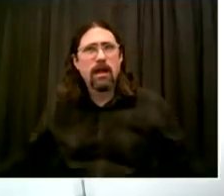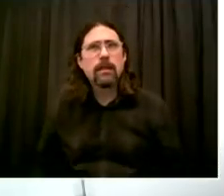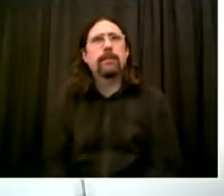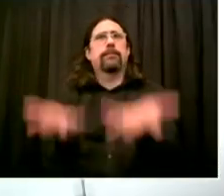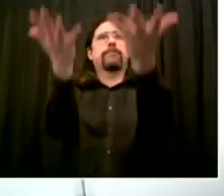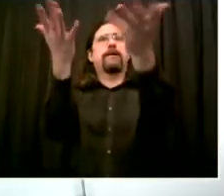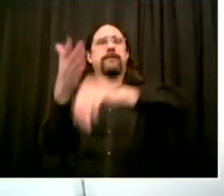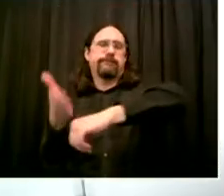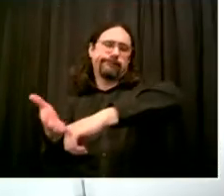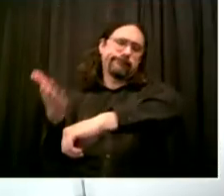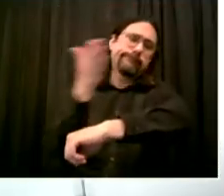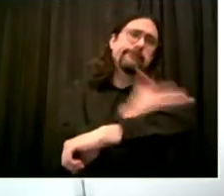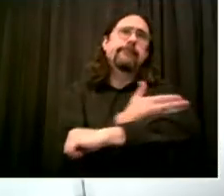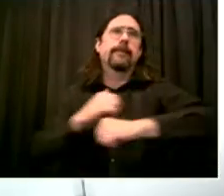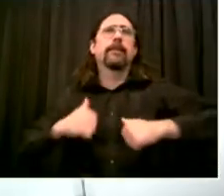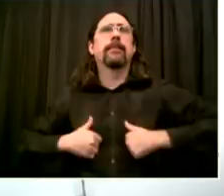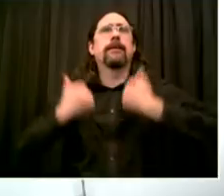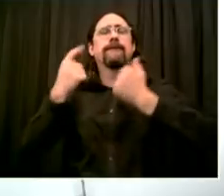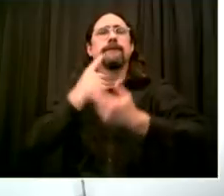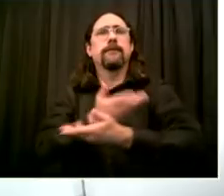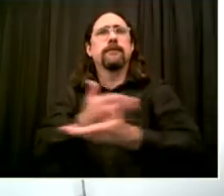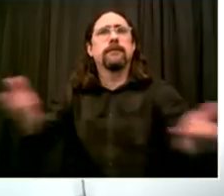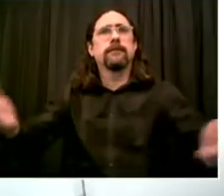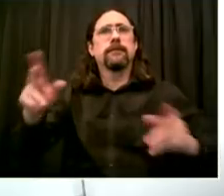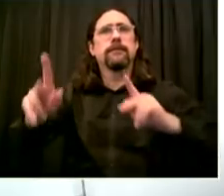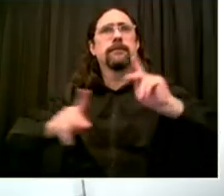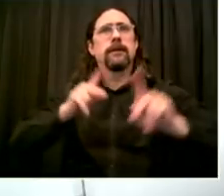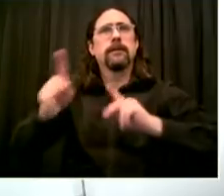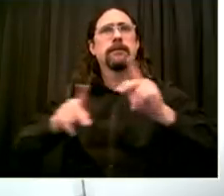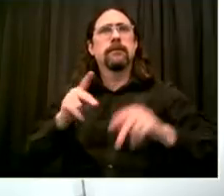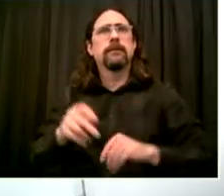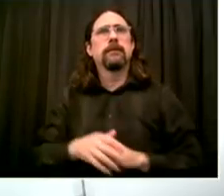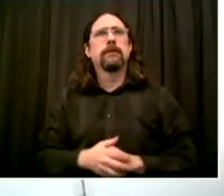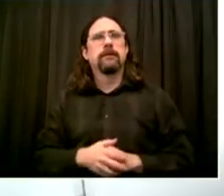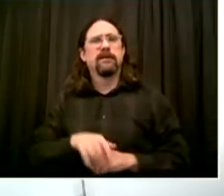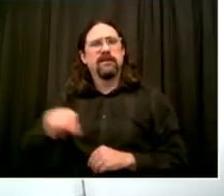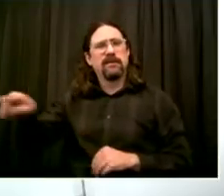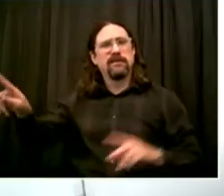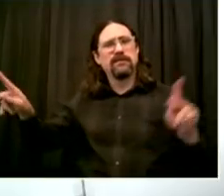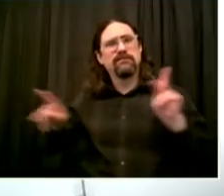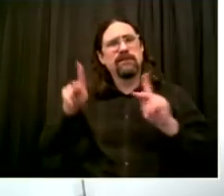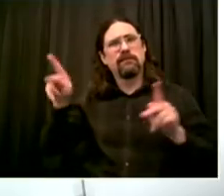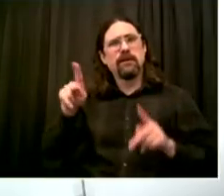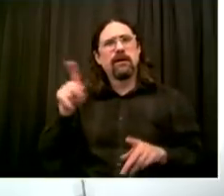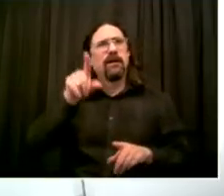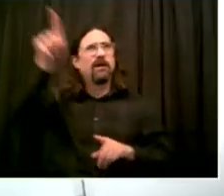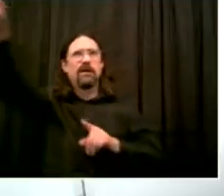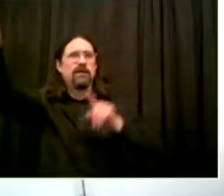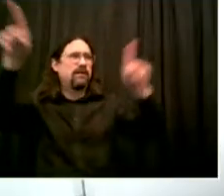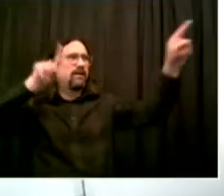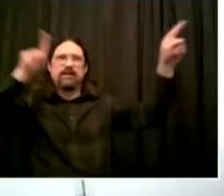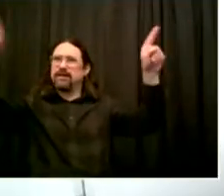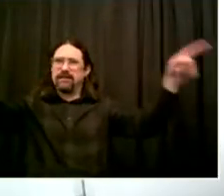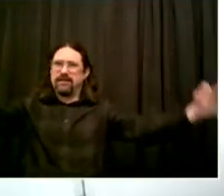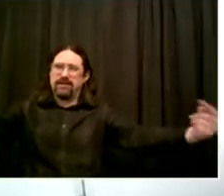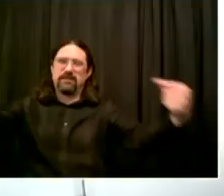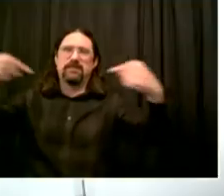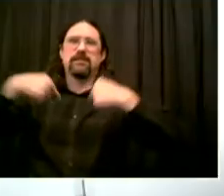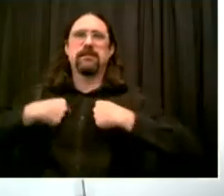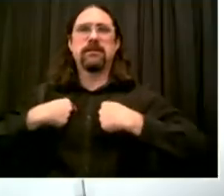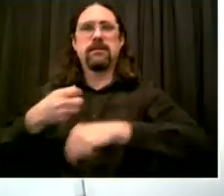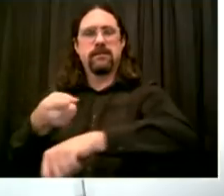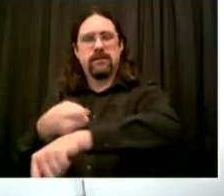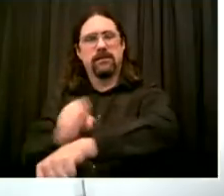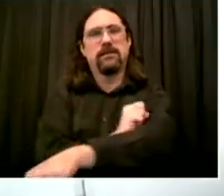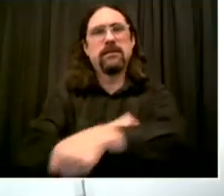take action so that we can encourage social distancing and curb the spread of COVID-19.